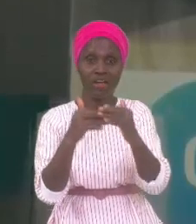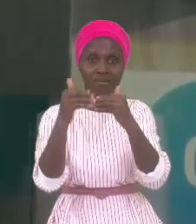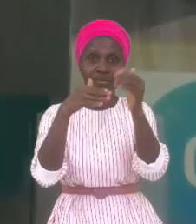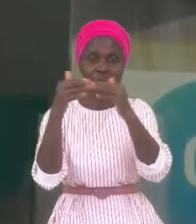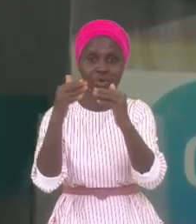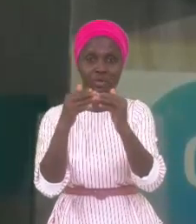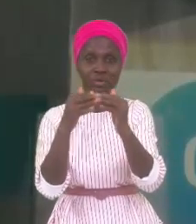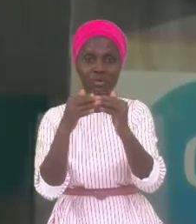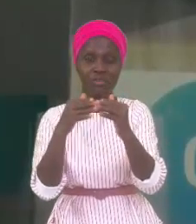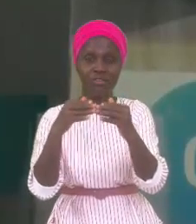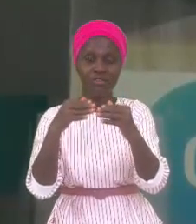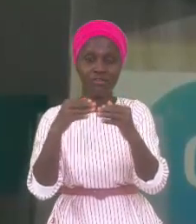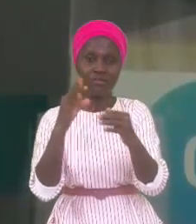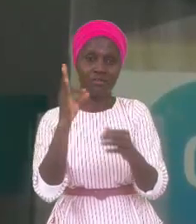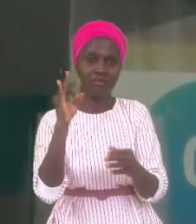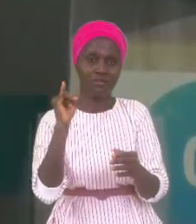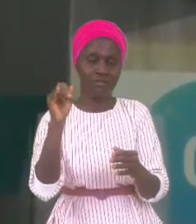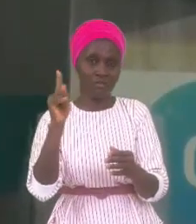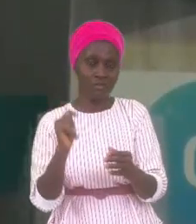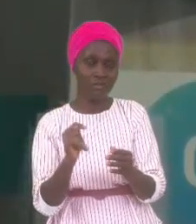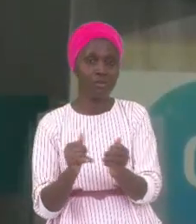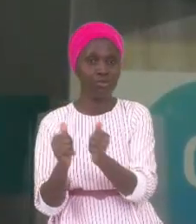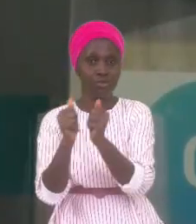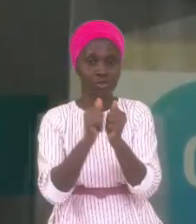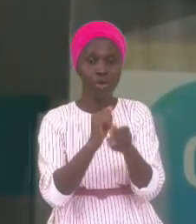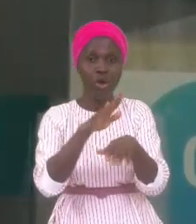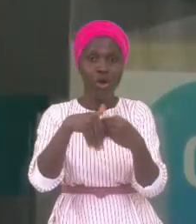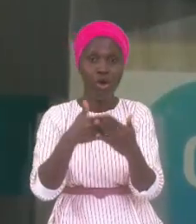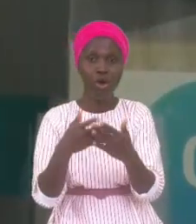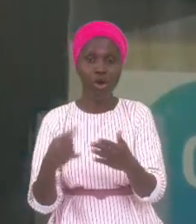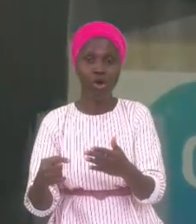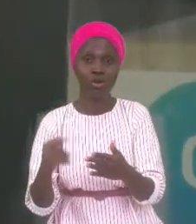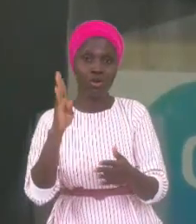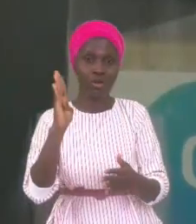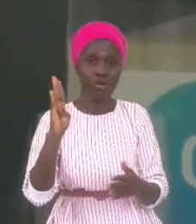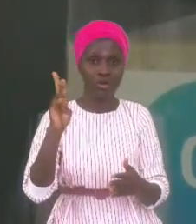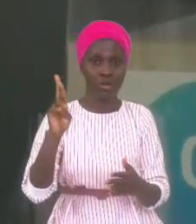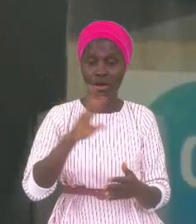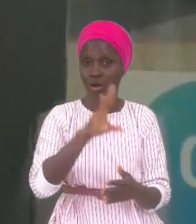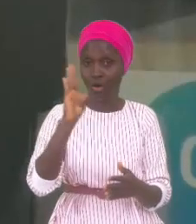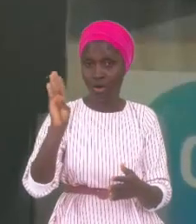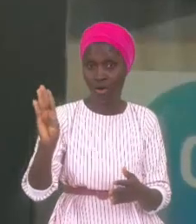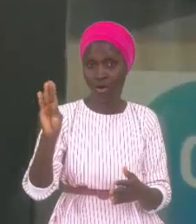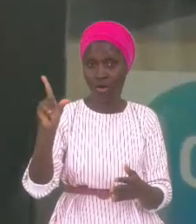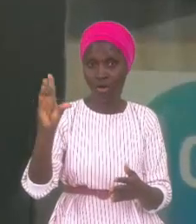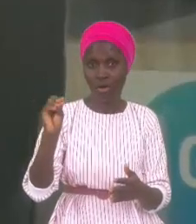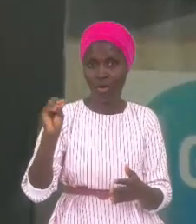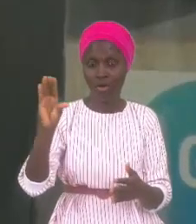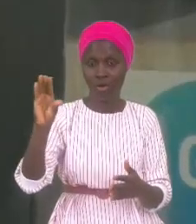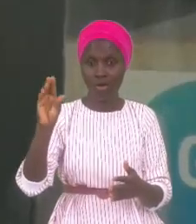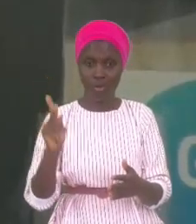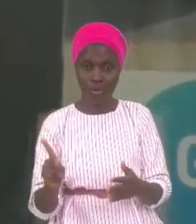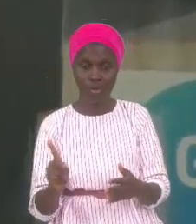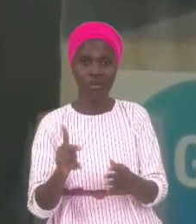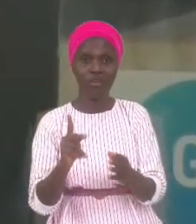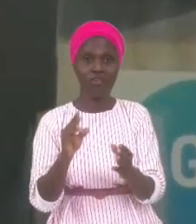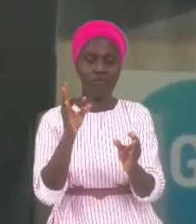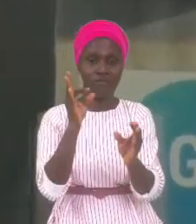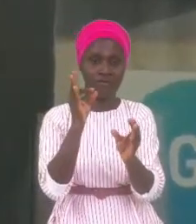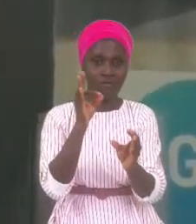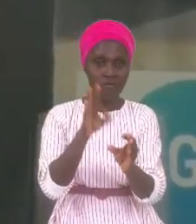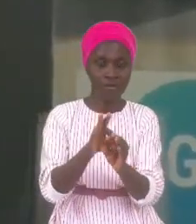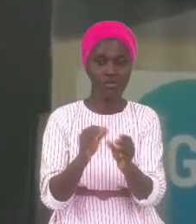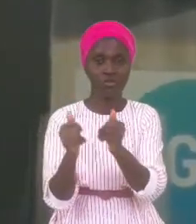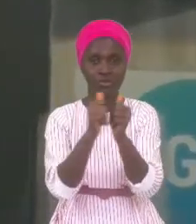the blocks one upon the other, all the blocks beside each other. There's a window here through which the air, fresh